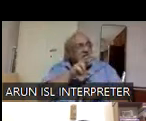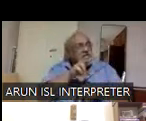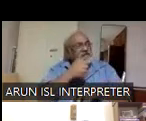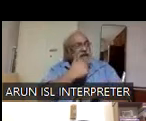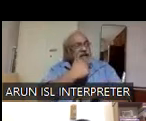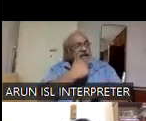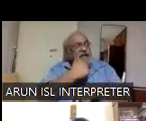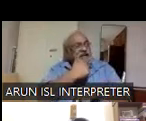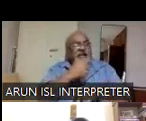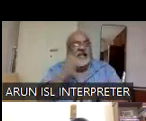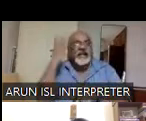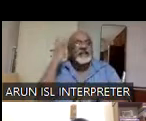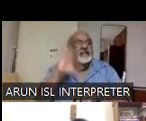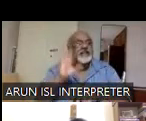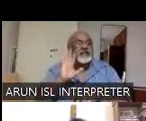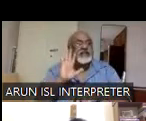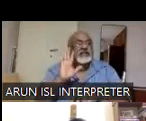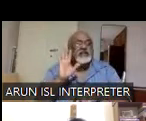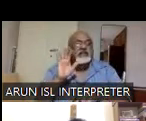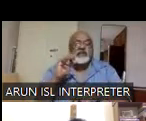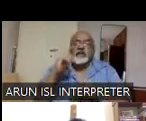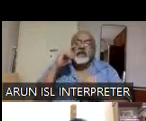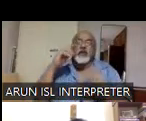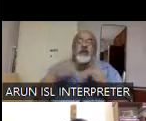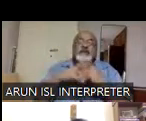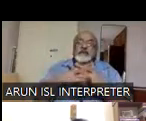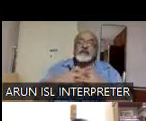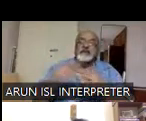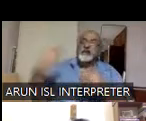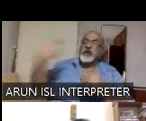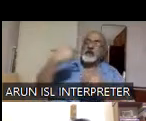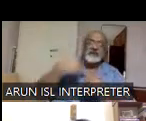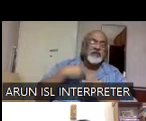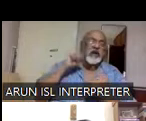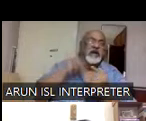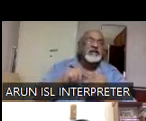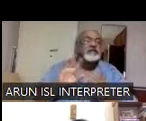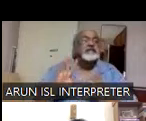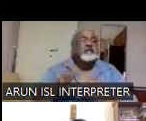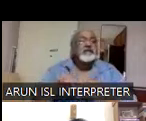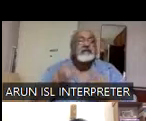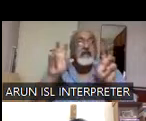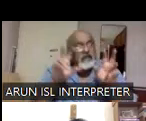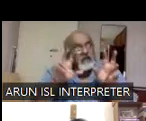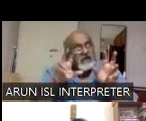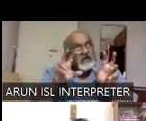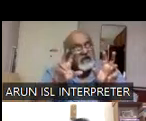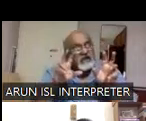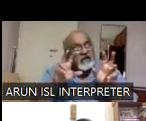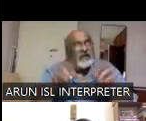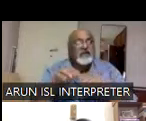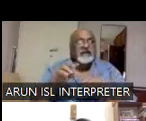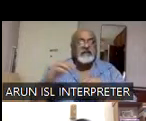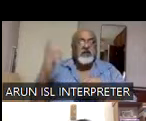being angry, in the Western countries, they don't like to be stared at. And if you stare, they're really rude and they tell